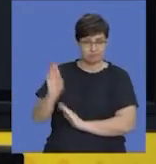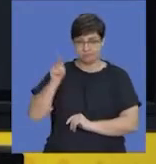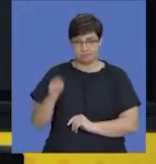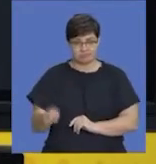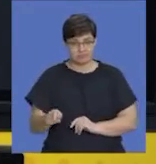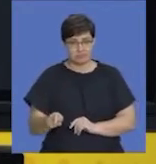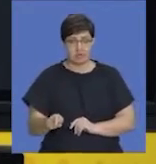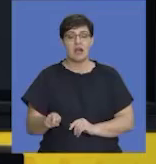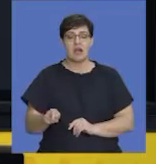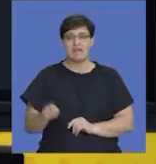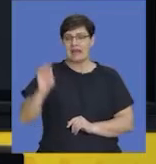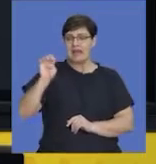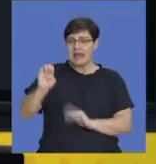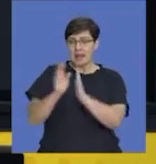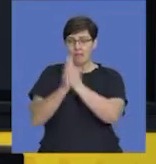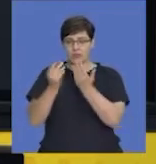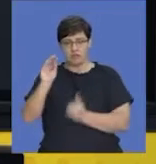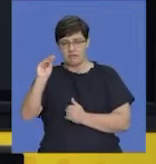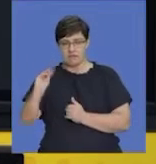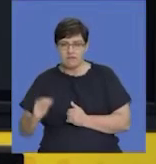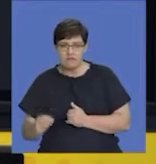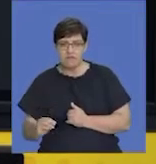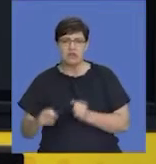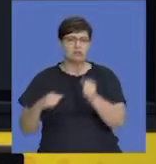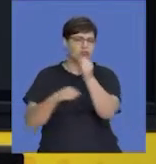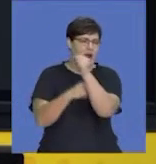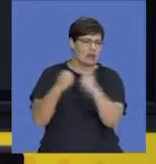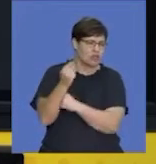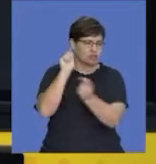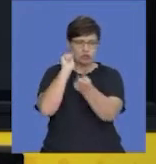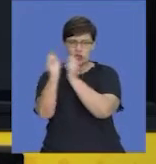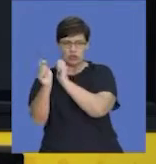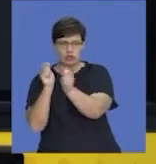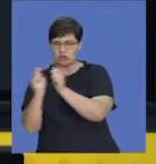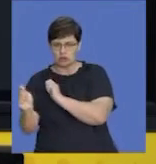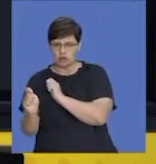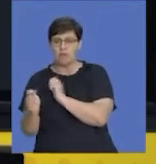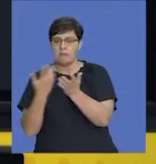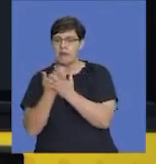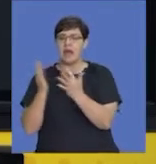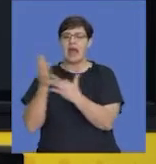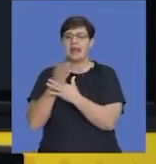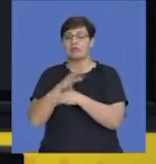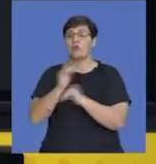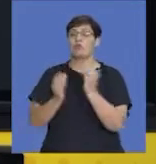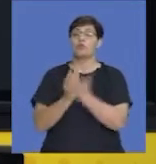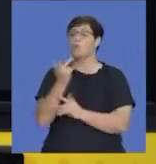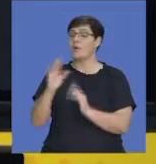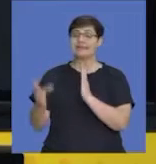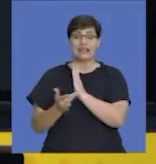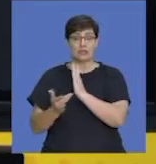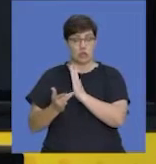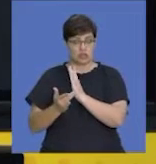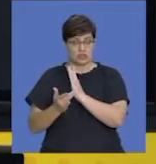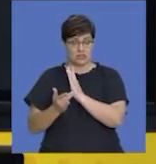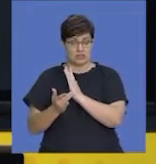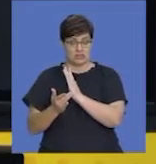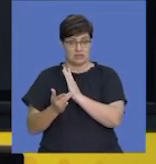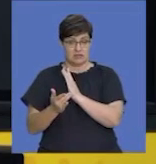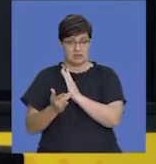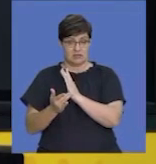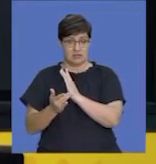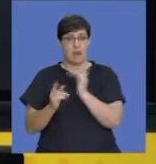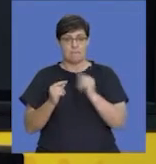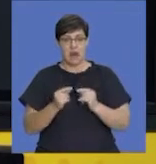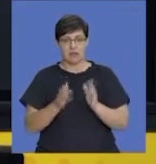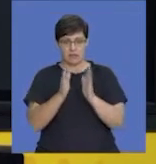e-books in, and obviously restructuring a library in a way that we can access it through technology only and not have a hardcover